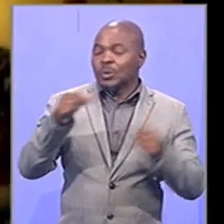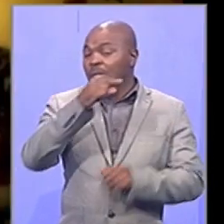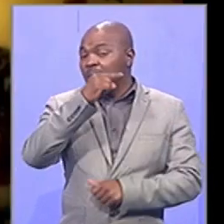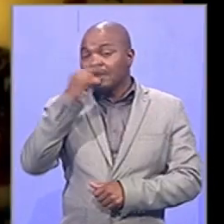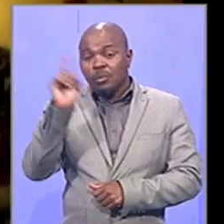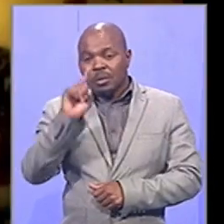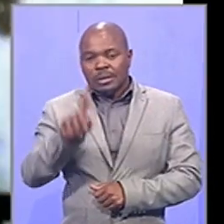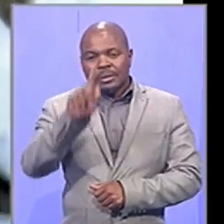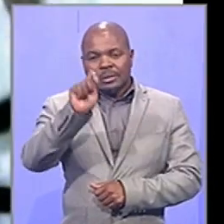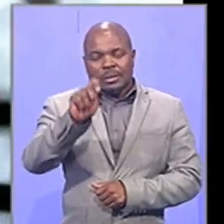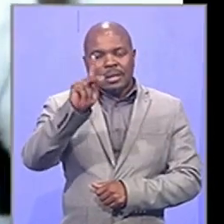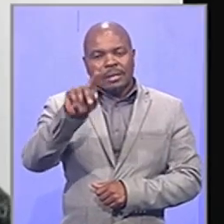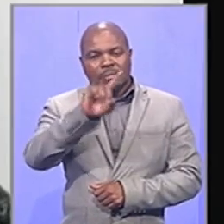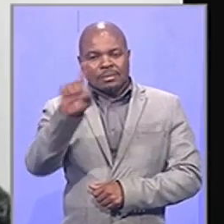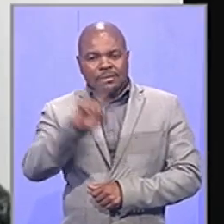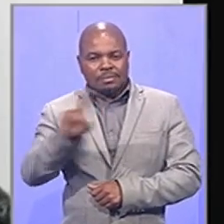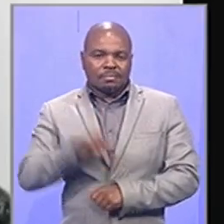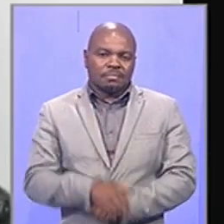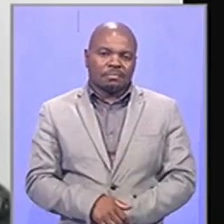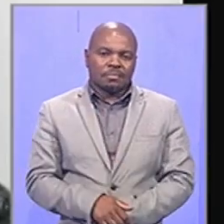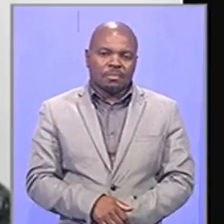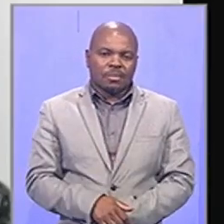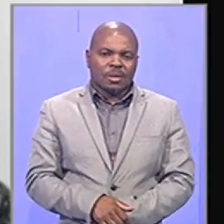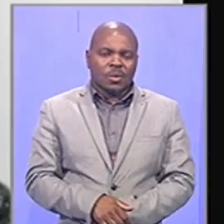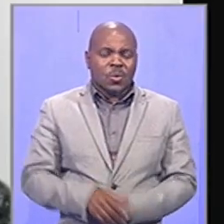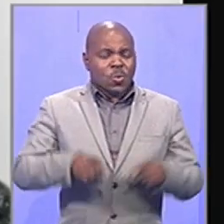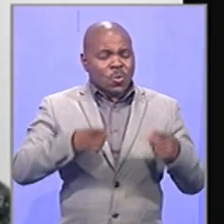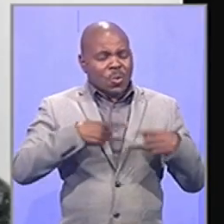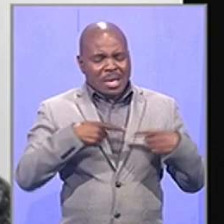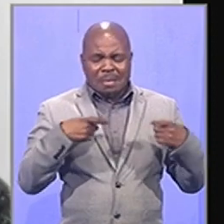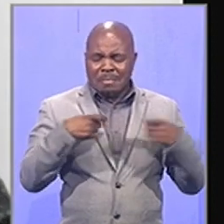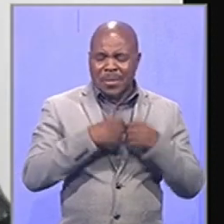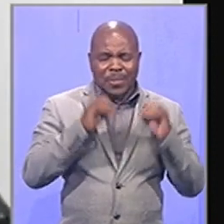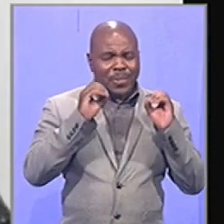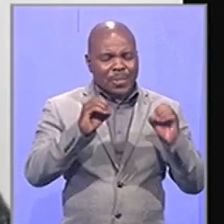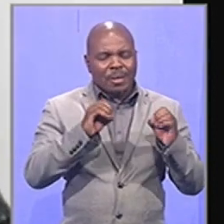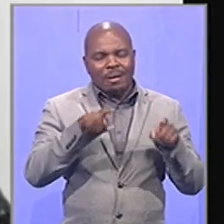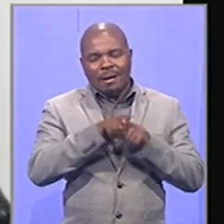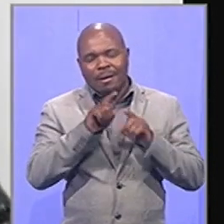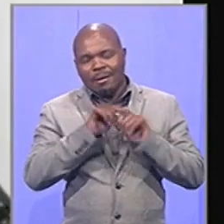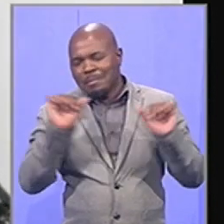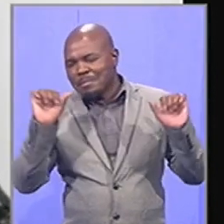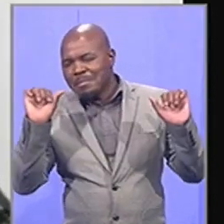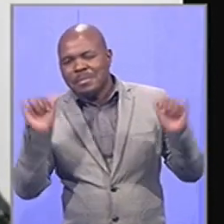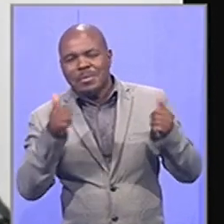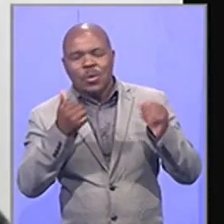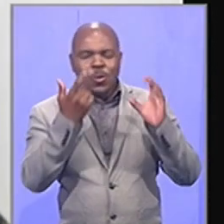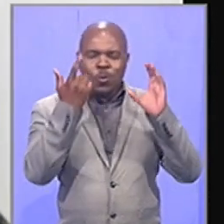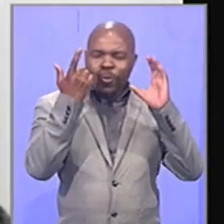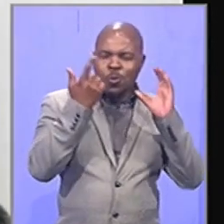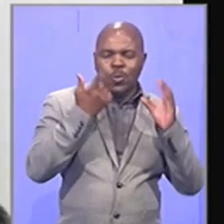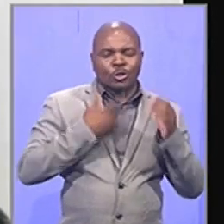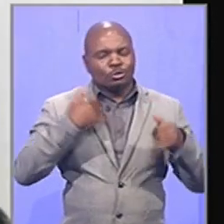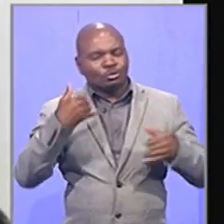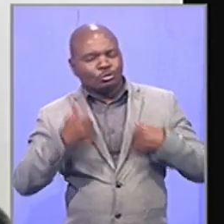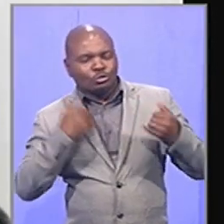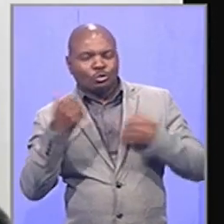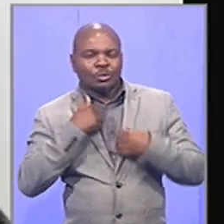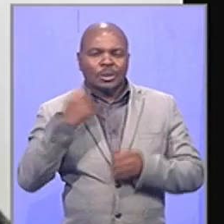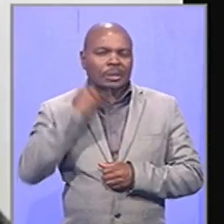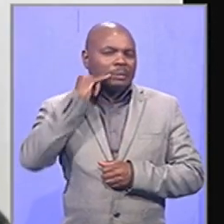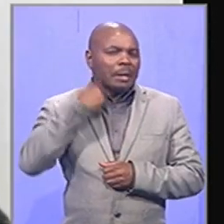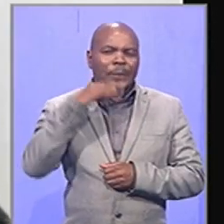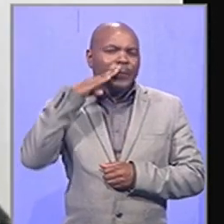TKZ. We had no qualms and it was just so cool, to really feed off each other, no jealousy,